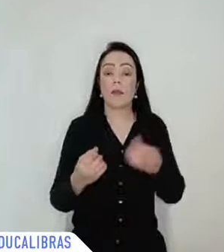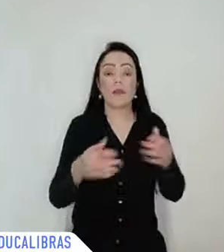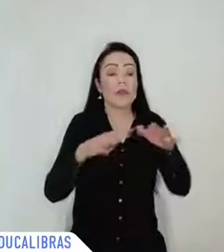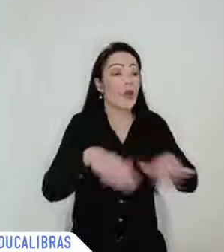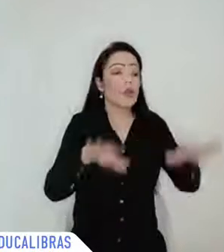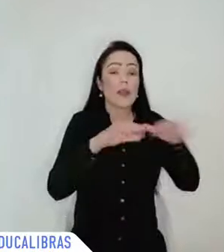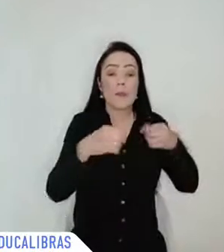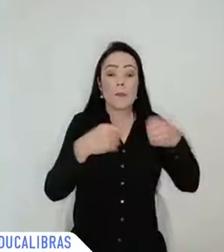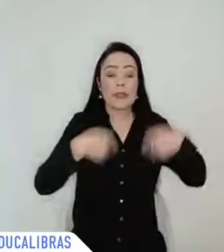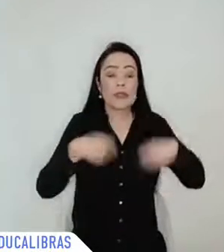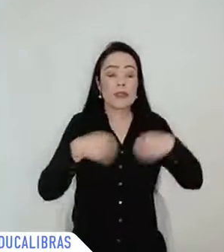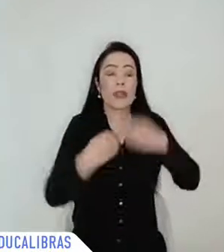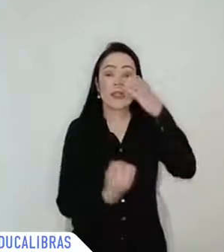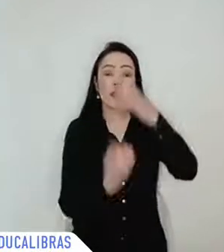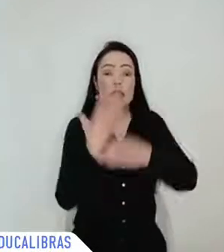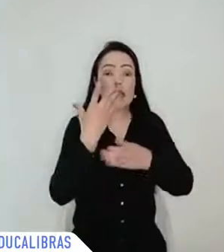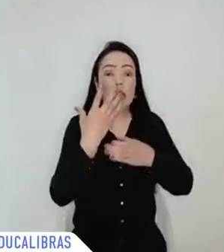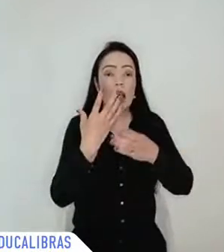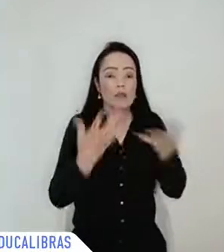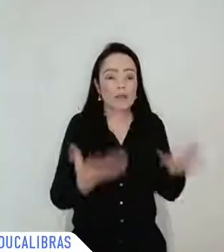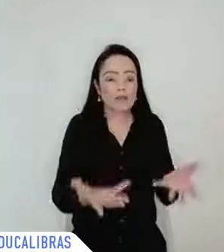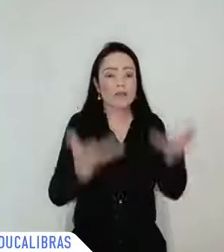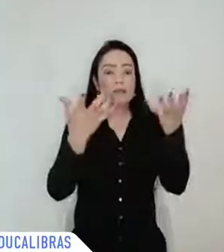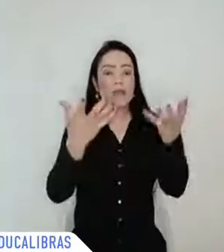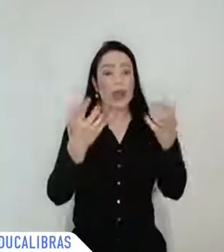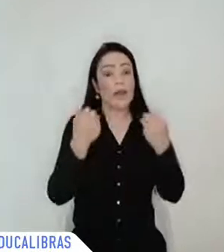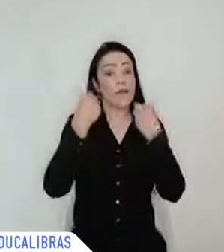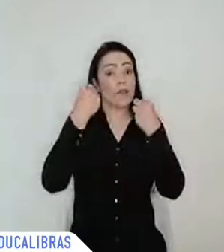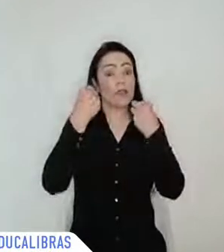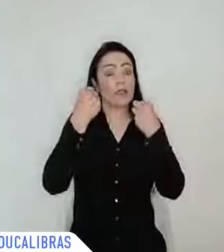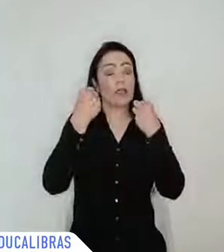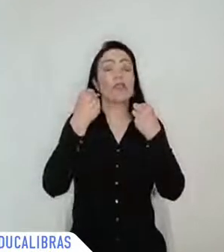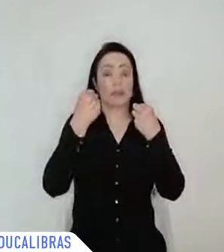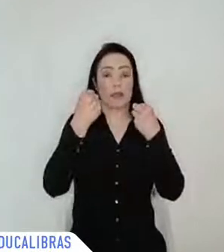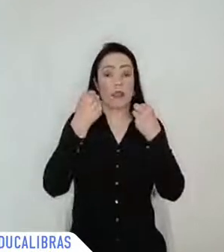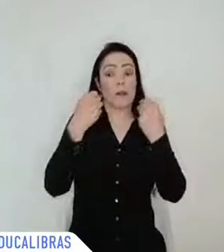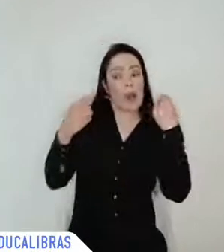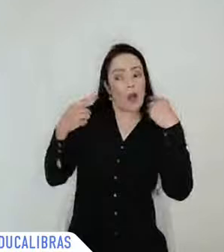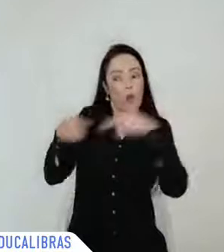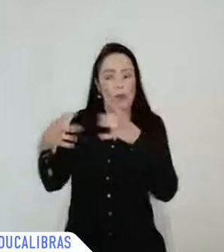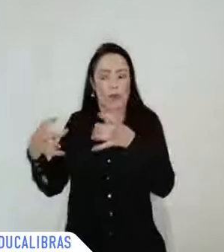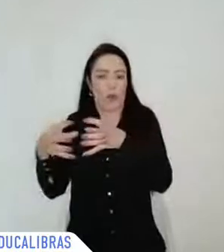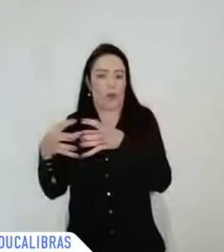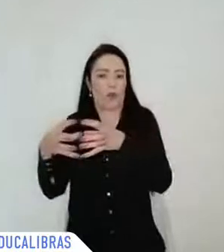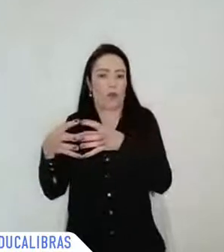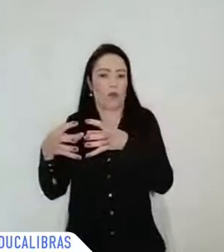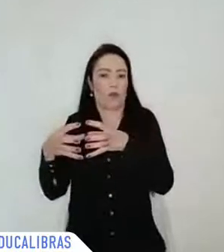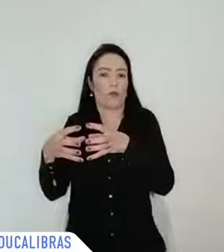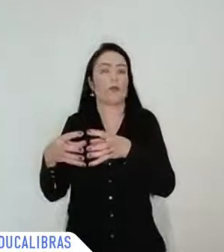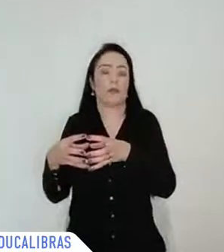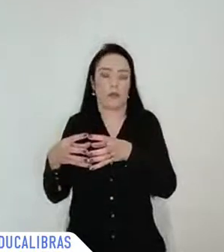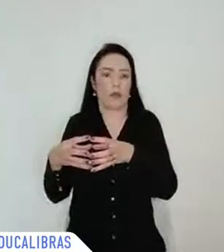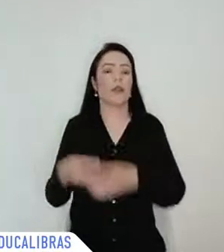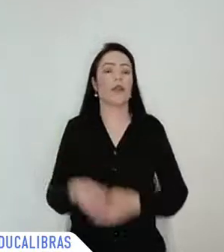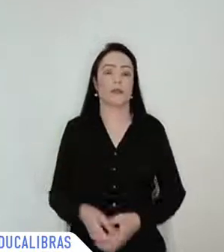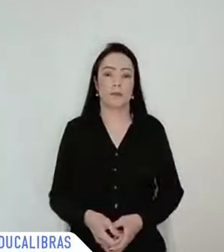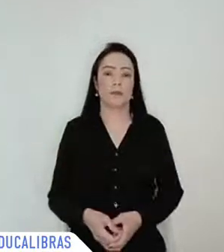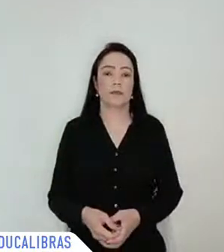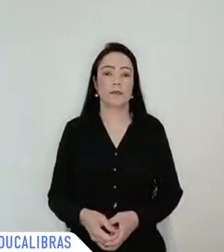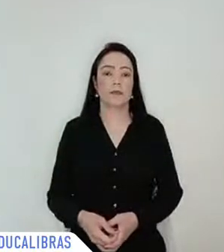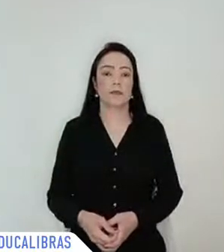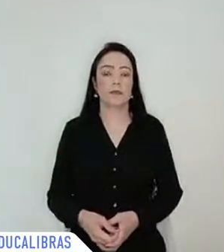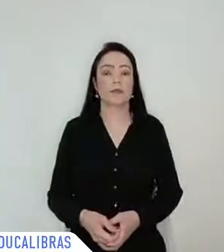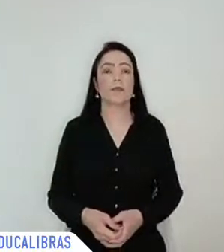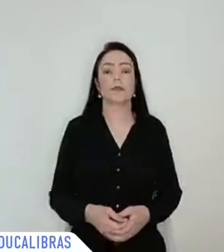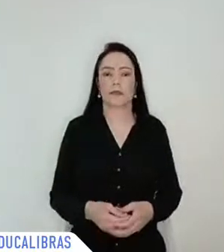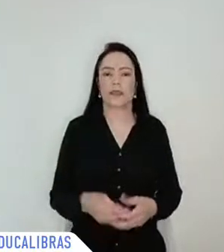but we need to create elements to strengthen our democracy to fight Bolsonarism. This is the challenge. And